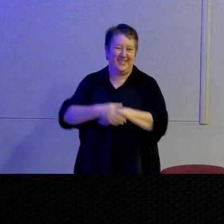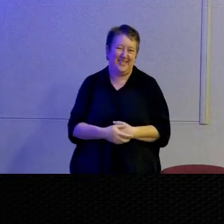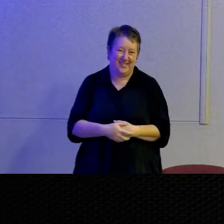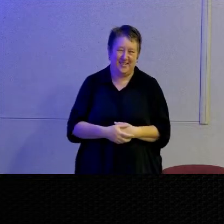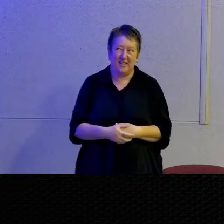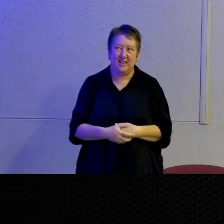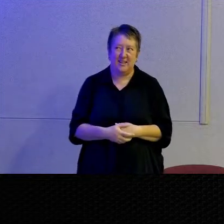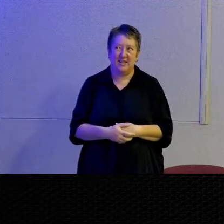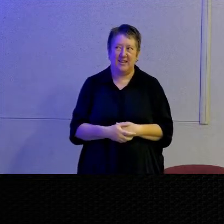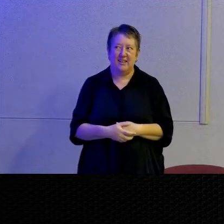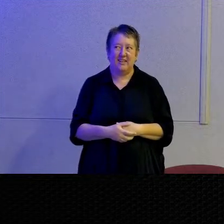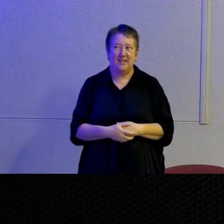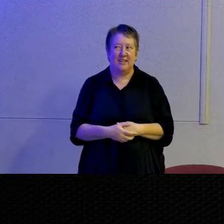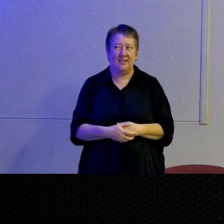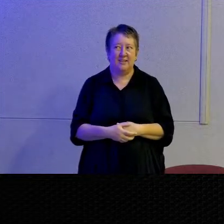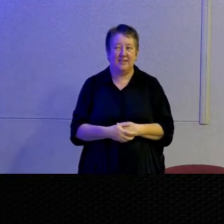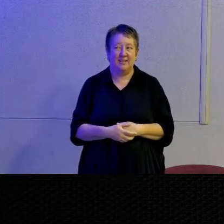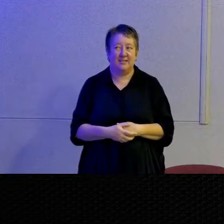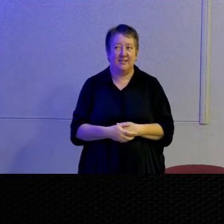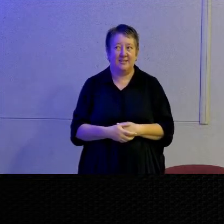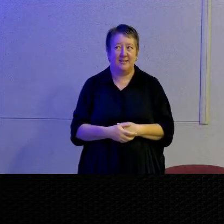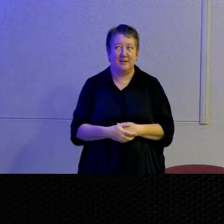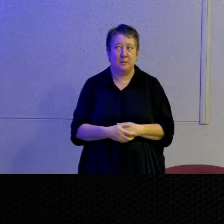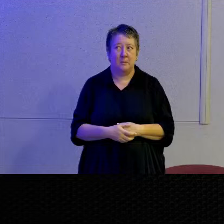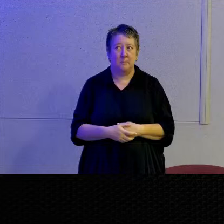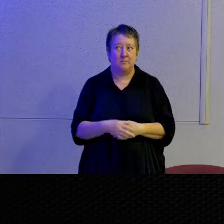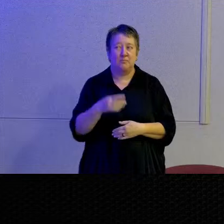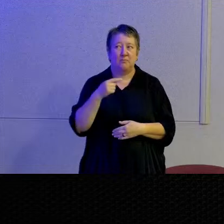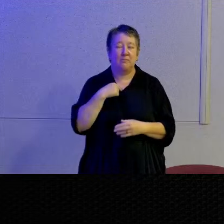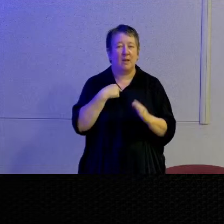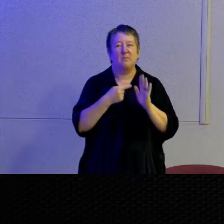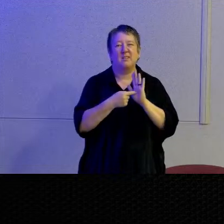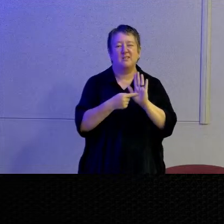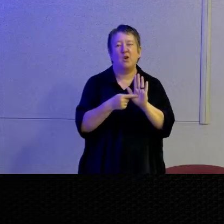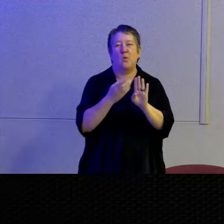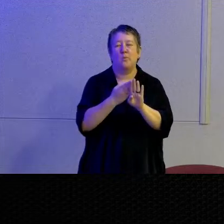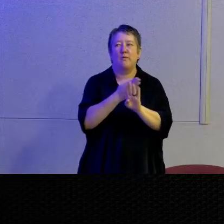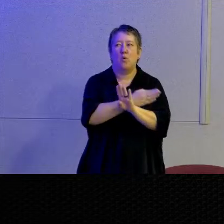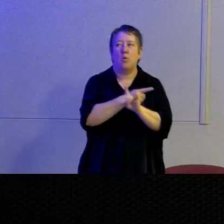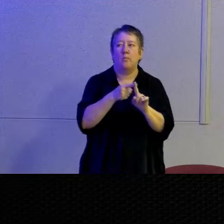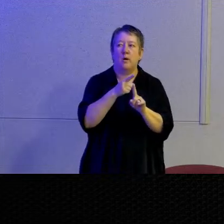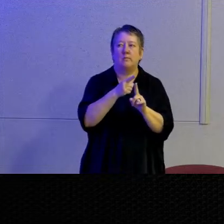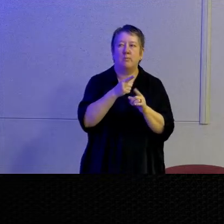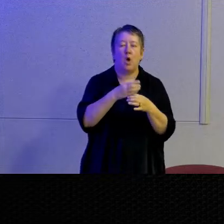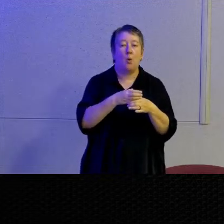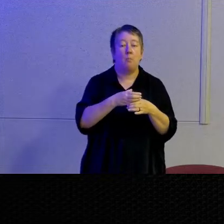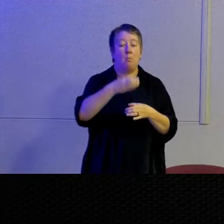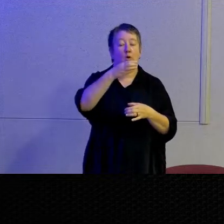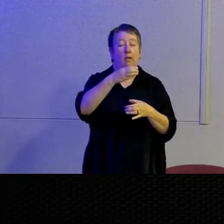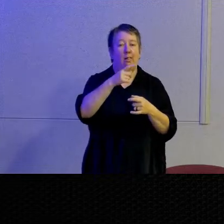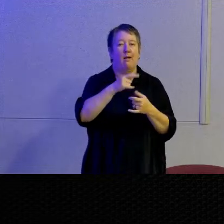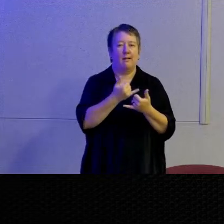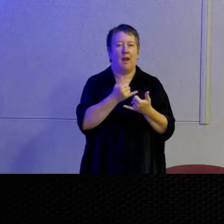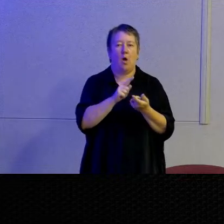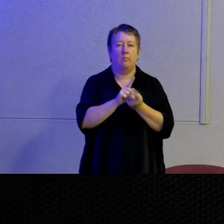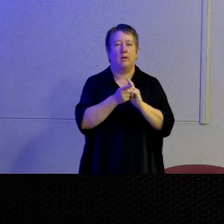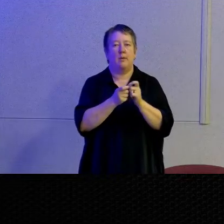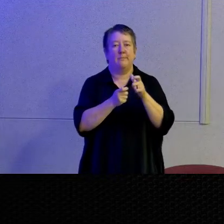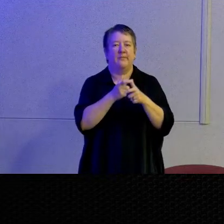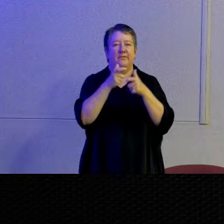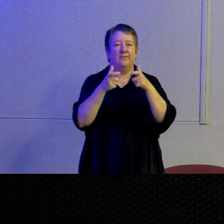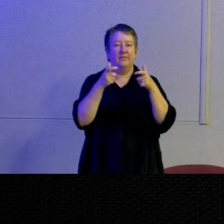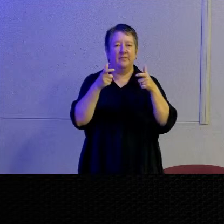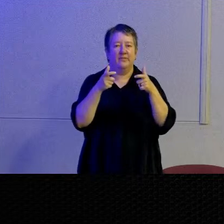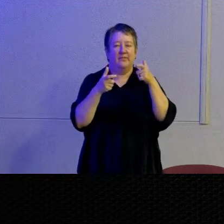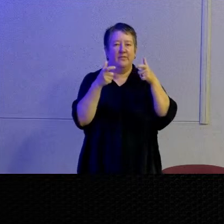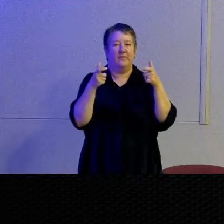I won't, and you see I showed this before, but you see the bottles are getting bigger. And this is a present from